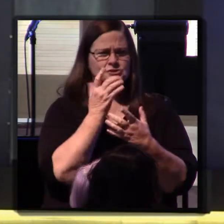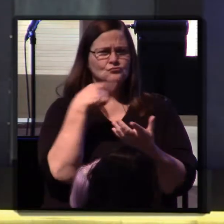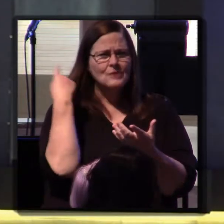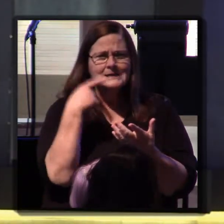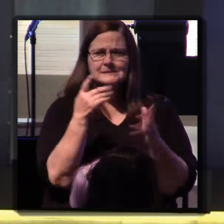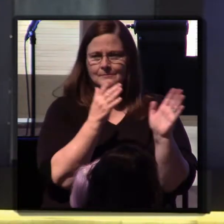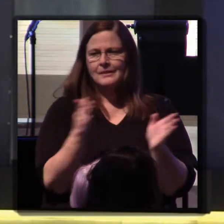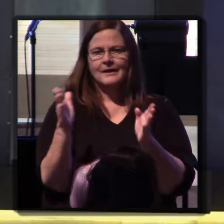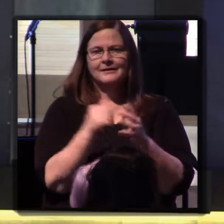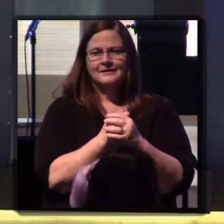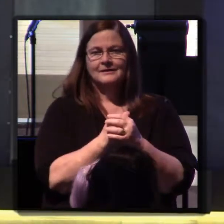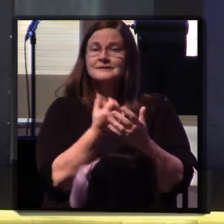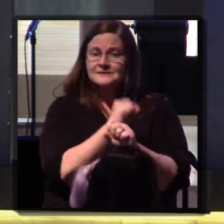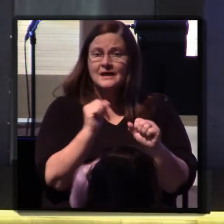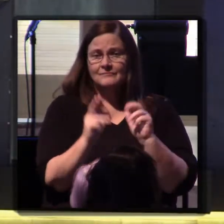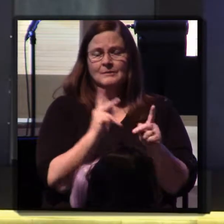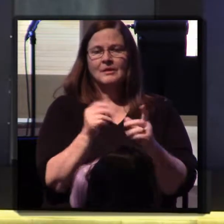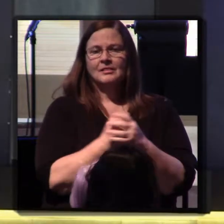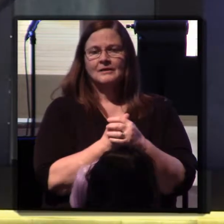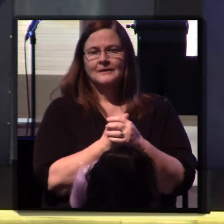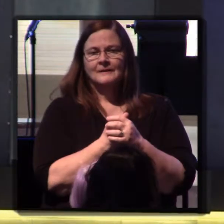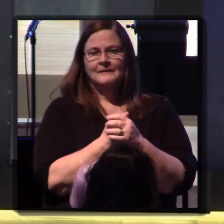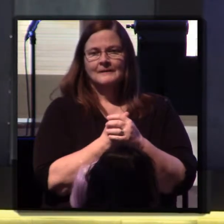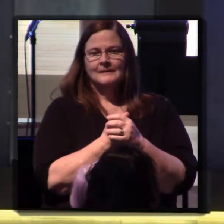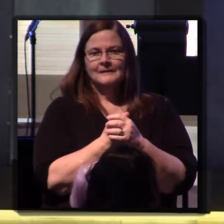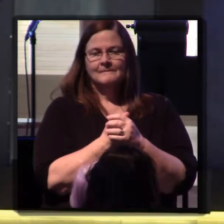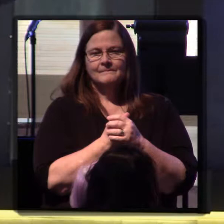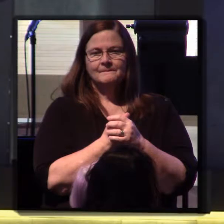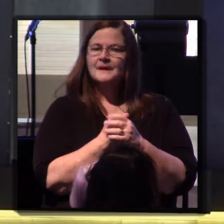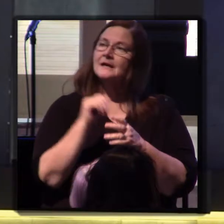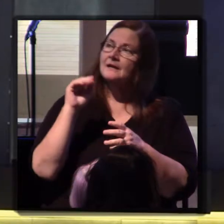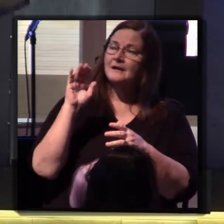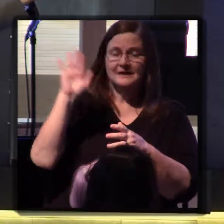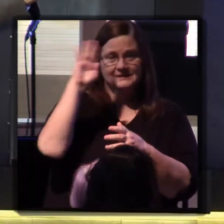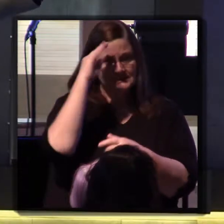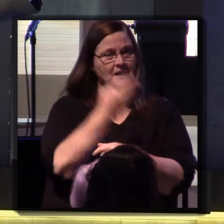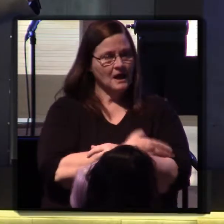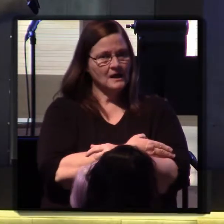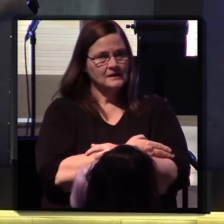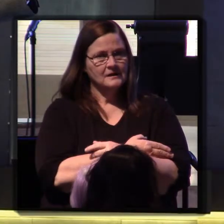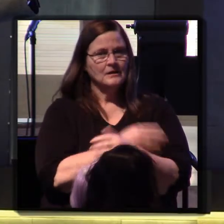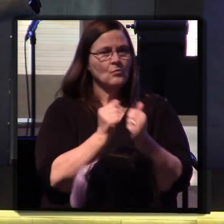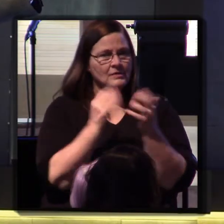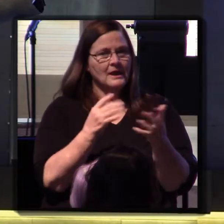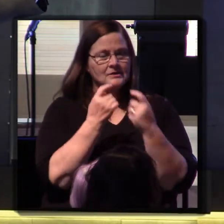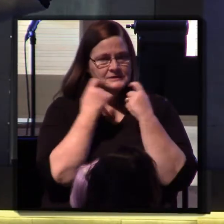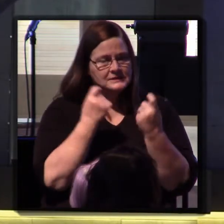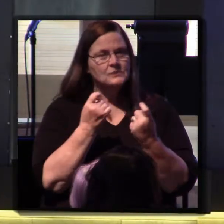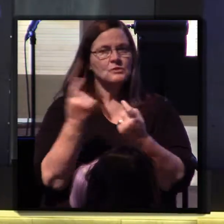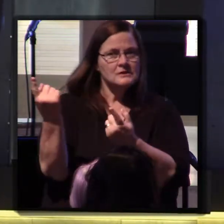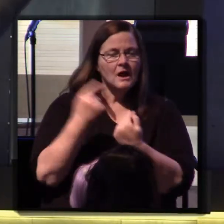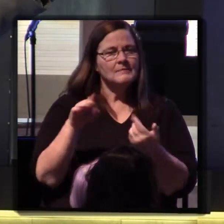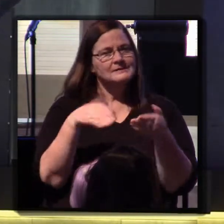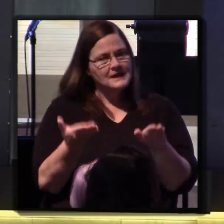is the message of God's outrageous, crazy plan to save people.